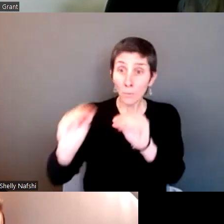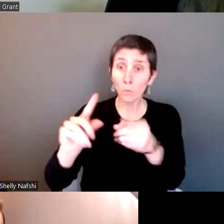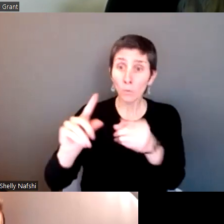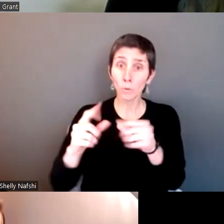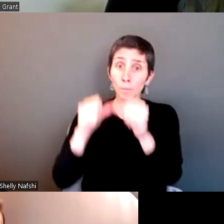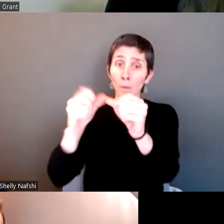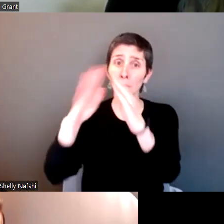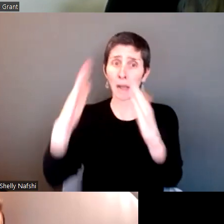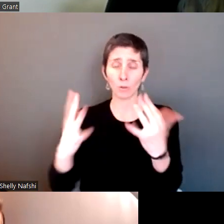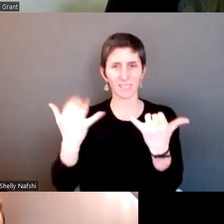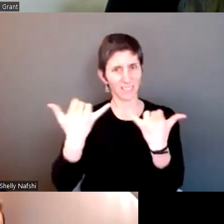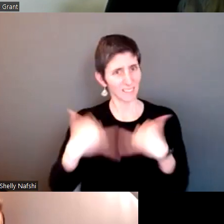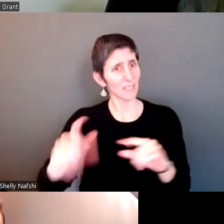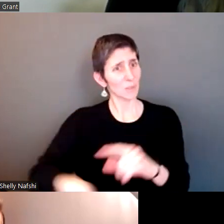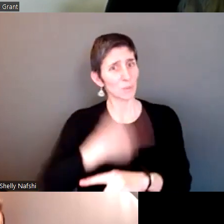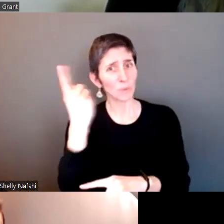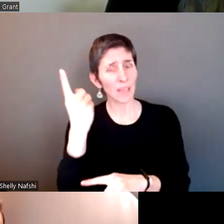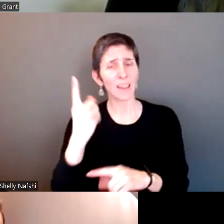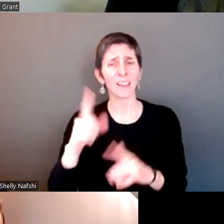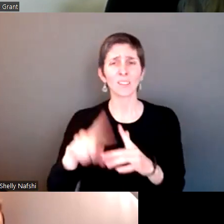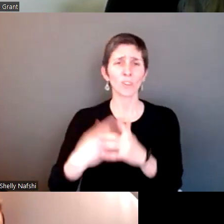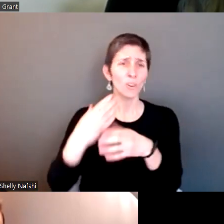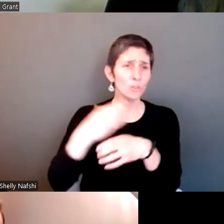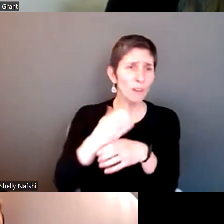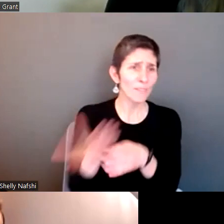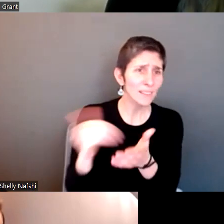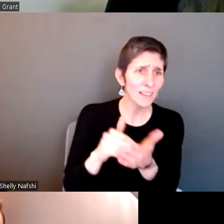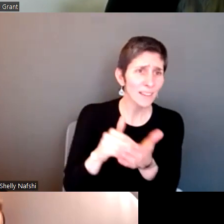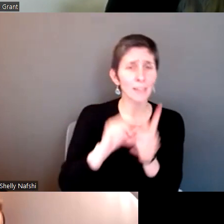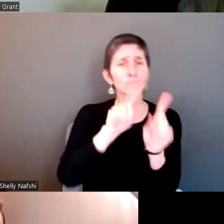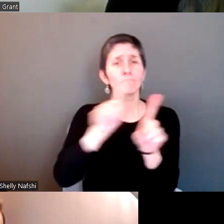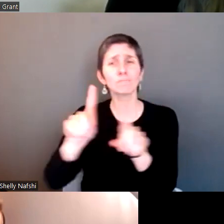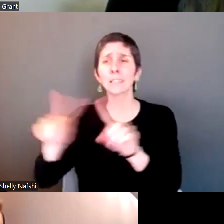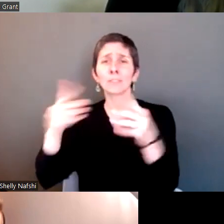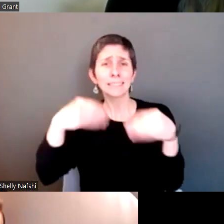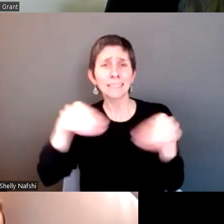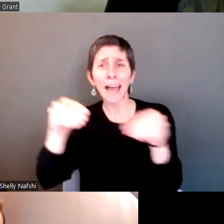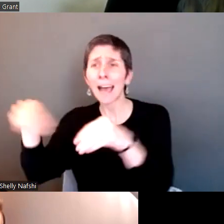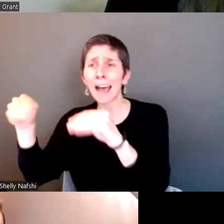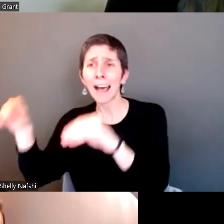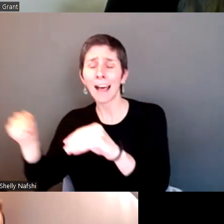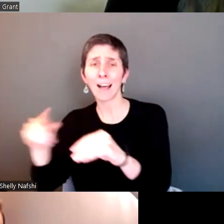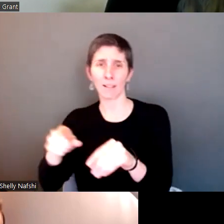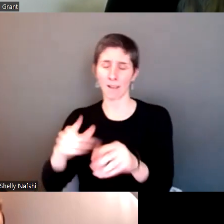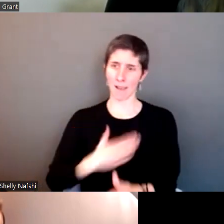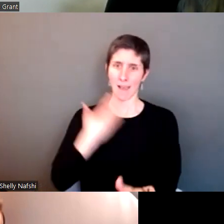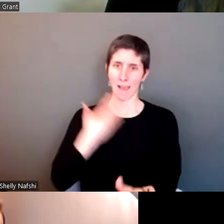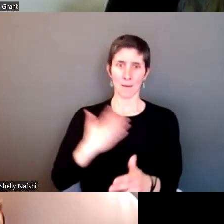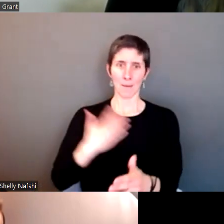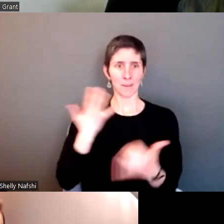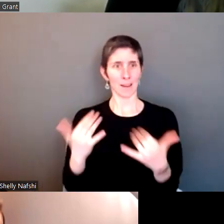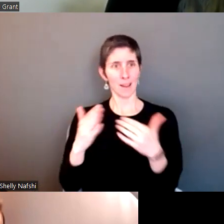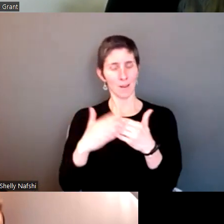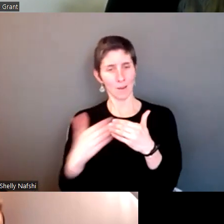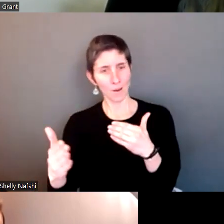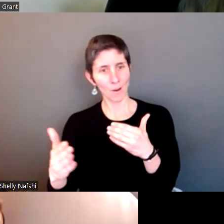able to start crafting again, and she's attending local craft sales and selling her stuff, and is just so happy to be able to reconnect